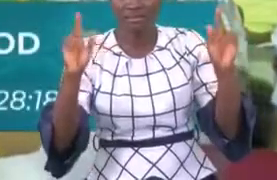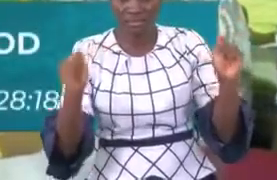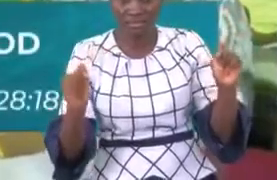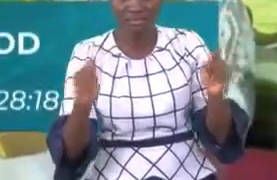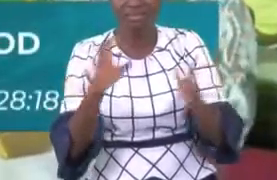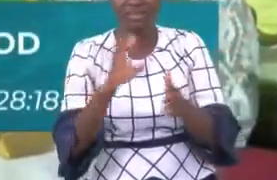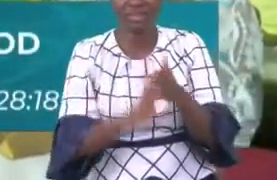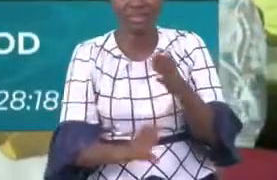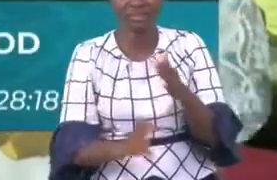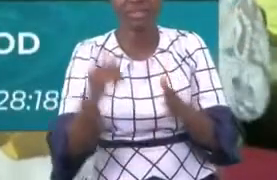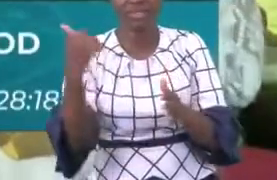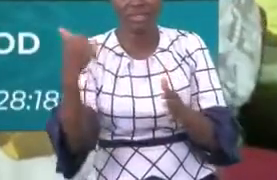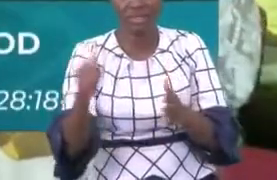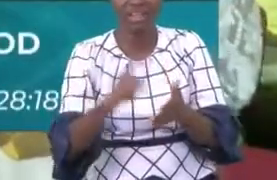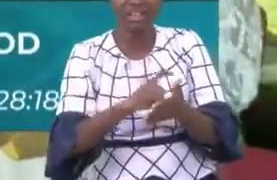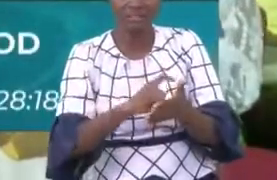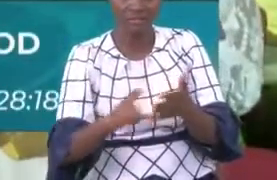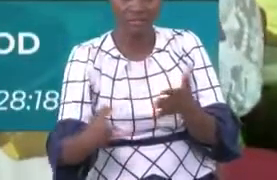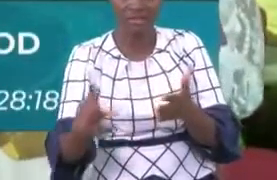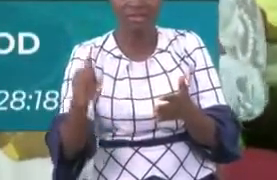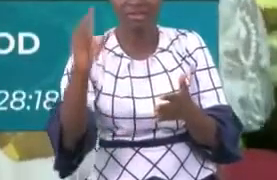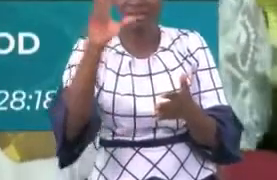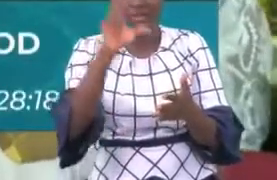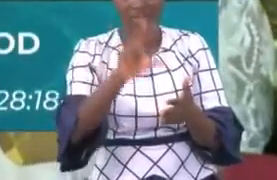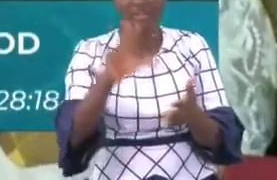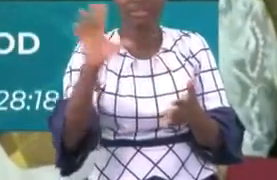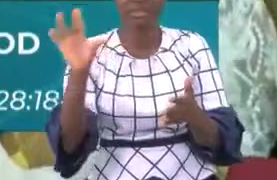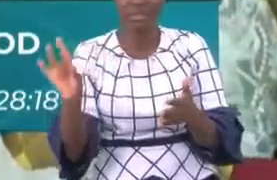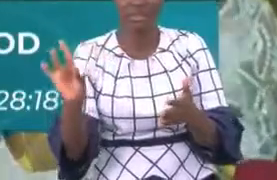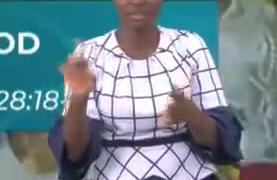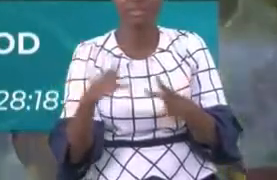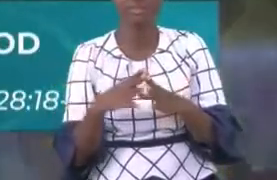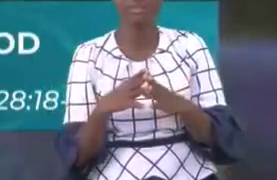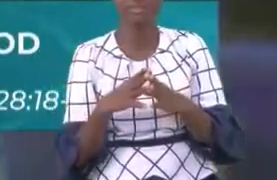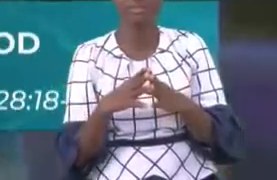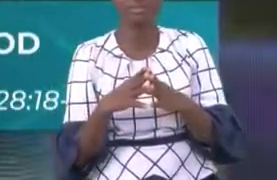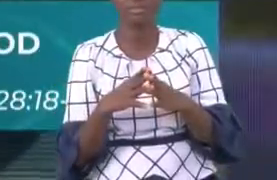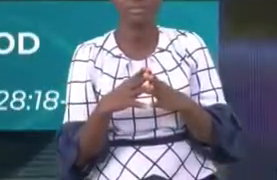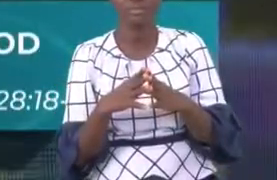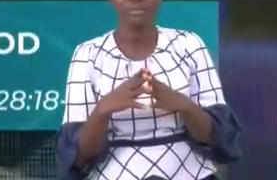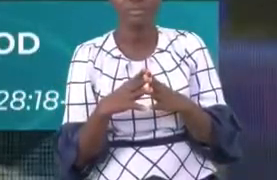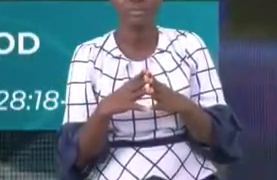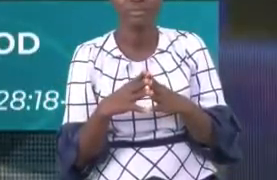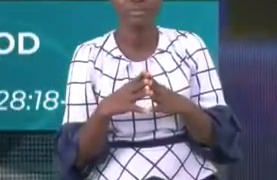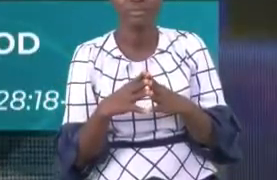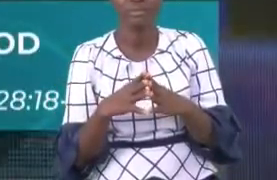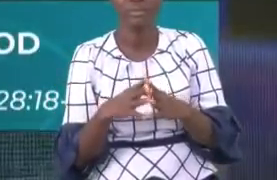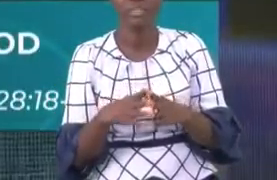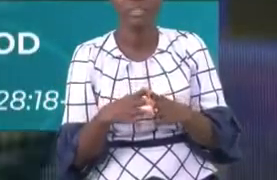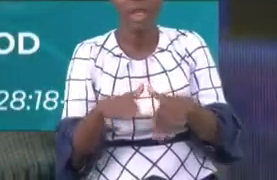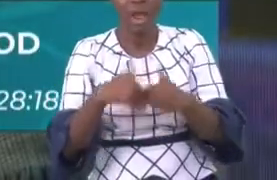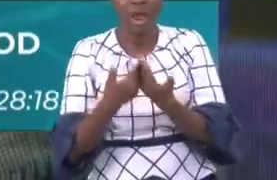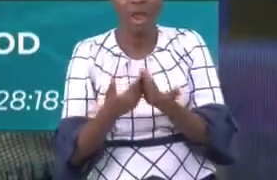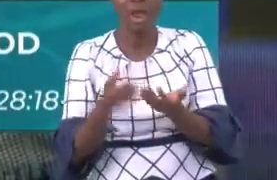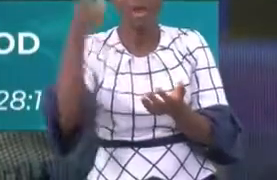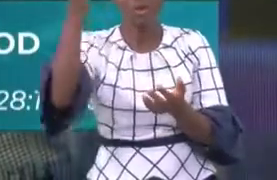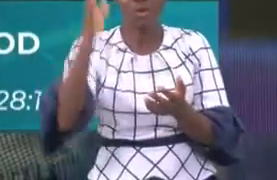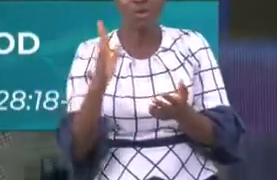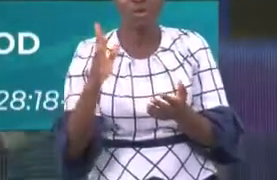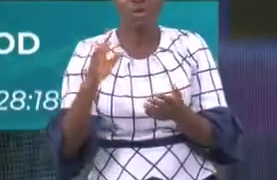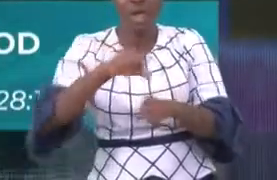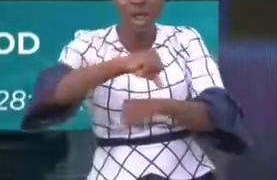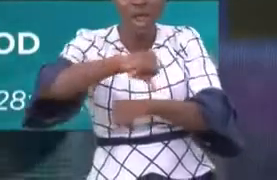Apostles, chapter 10, we're looking at verse 38, how God anointed Jesus of